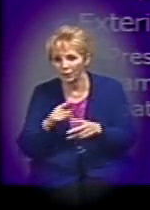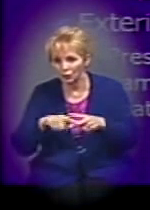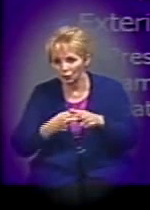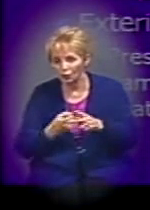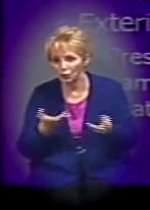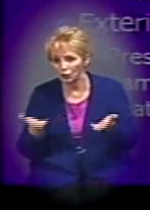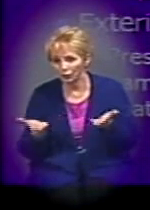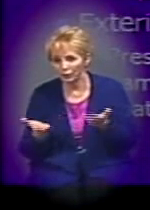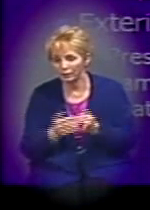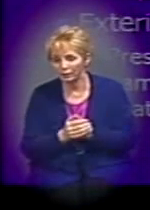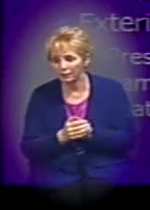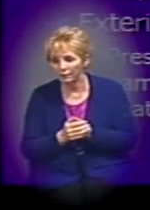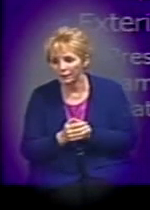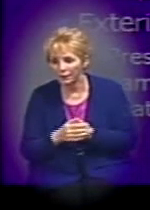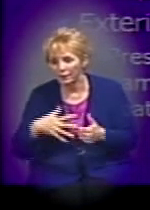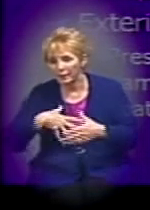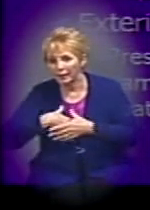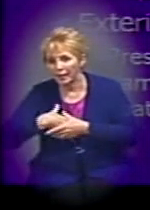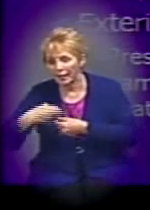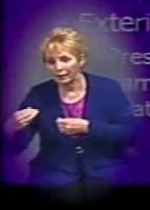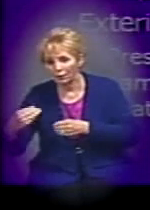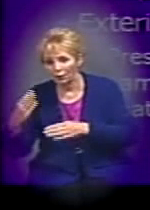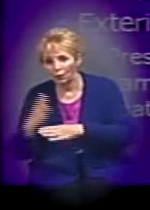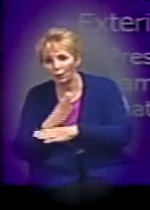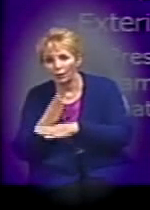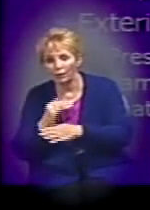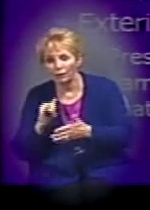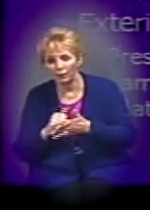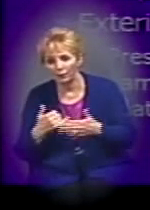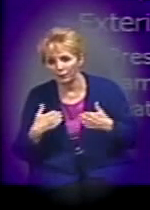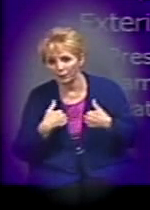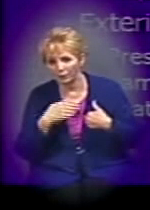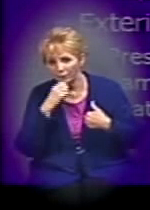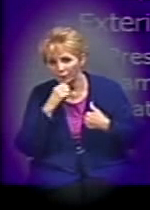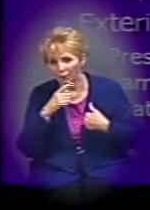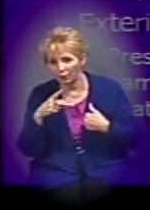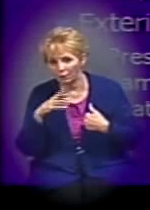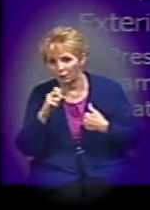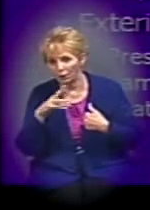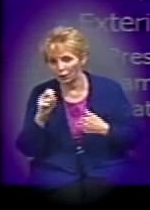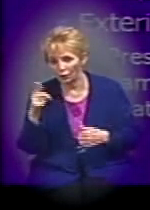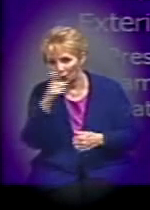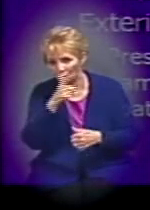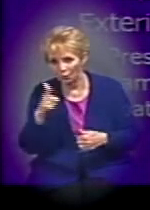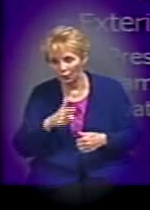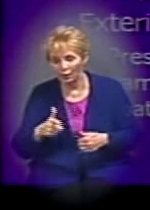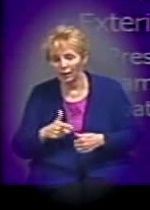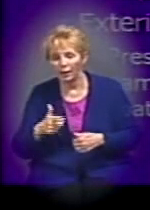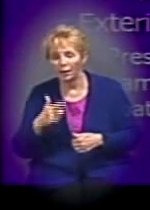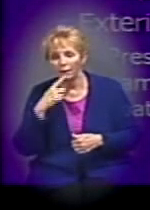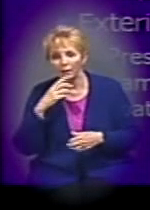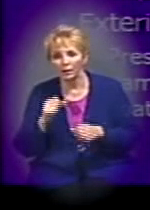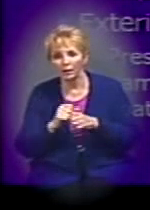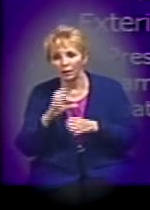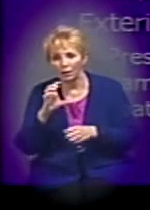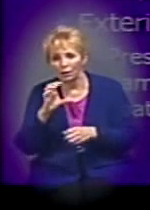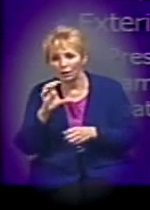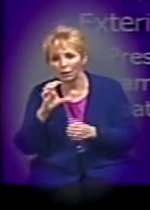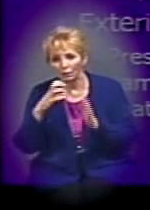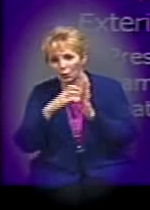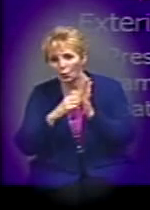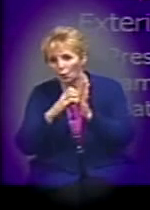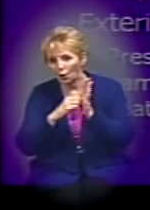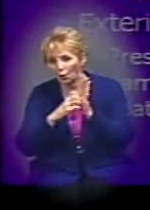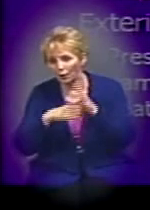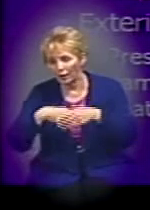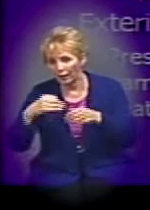service. The exterior renovation is going to consist of being pressure washed, hand and power tooled. A lot of the corrosions that's on the outside of